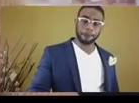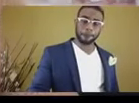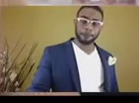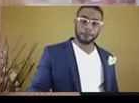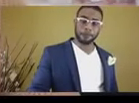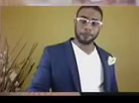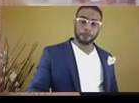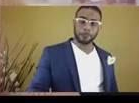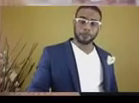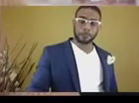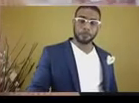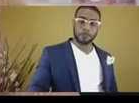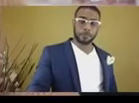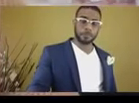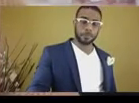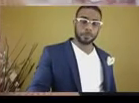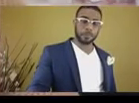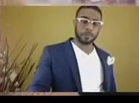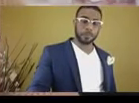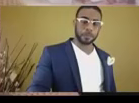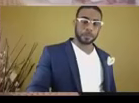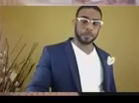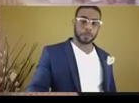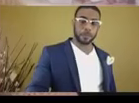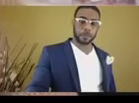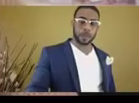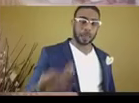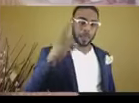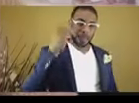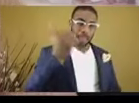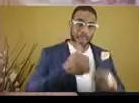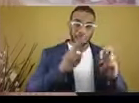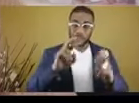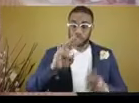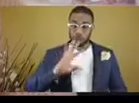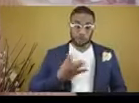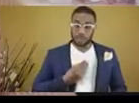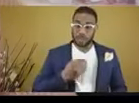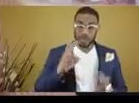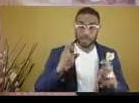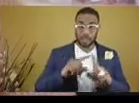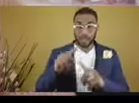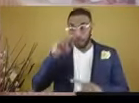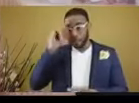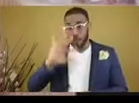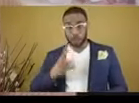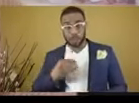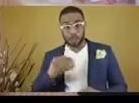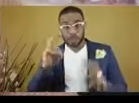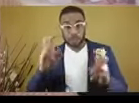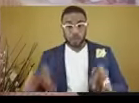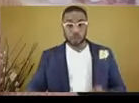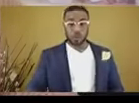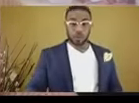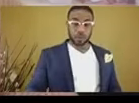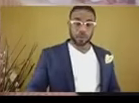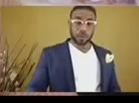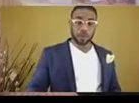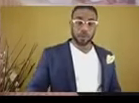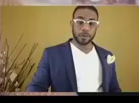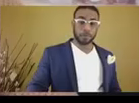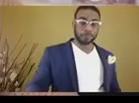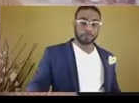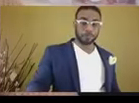I think every issue is a transgender issue, is a Black transgender issue. And, you know,